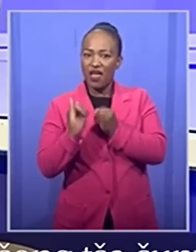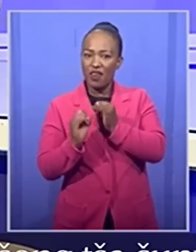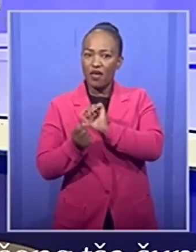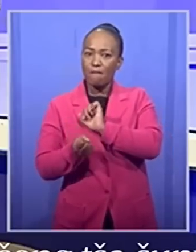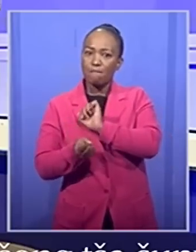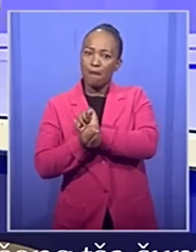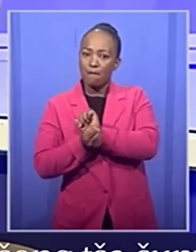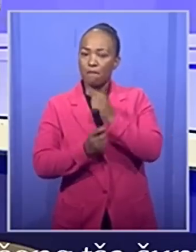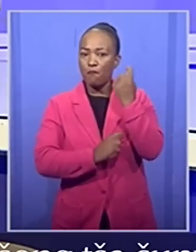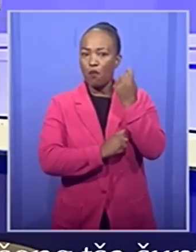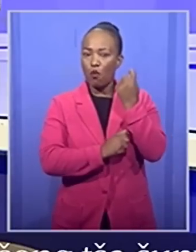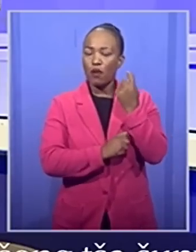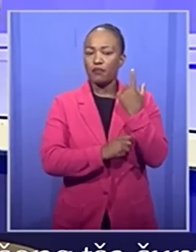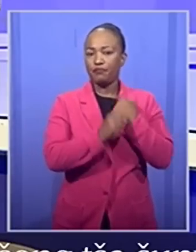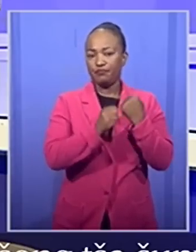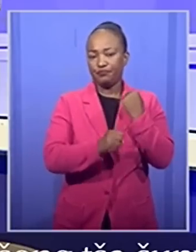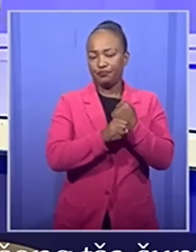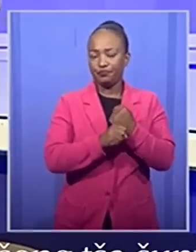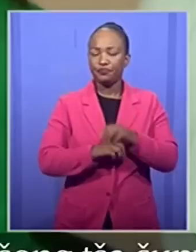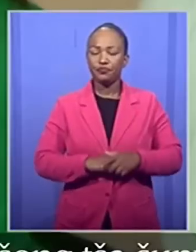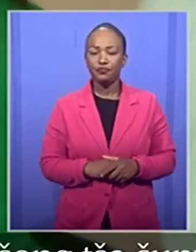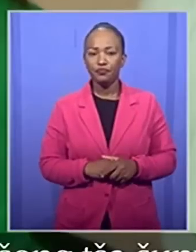Polokwane ngwagola.